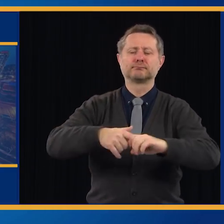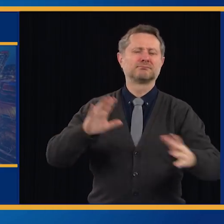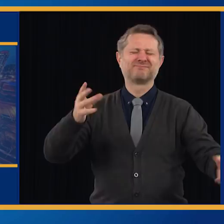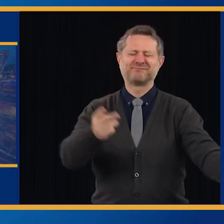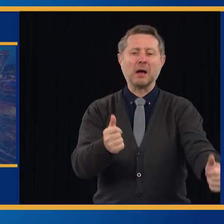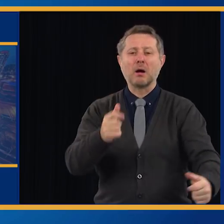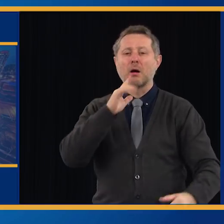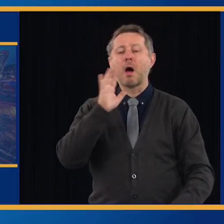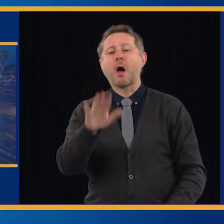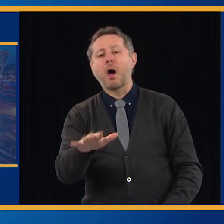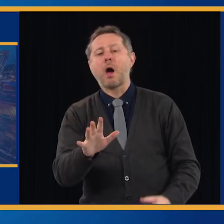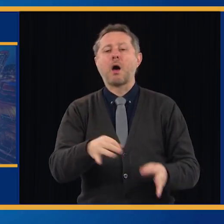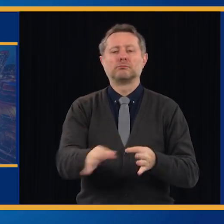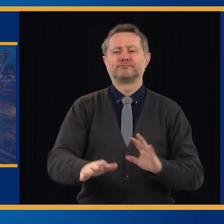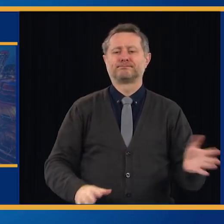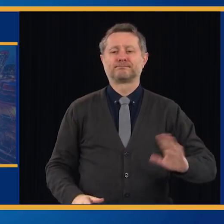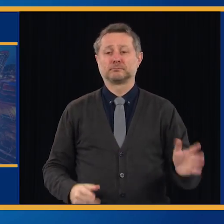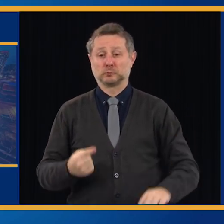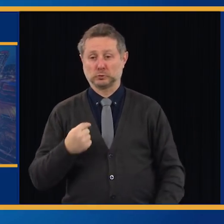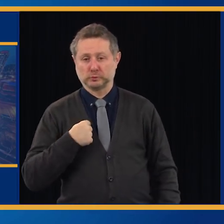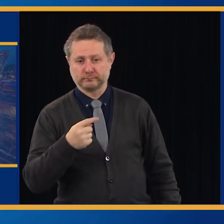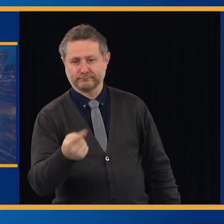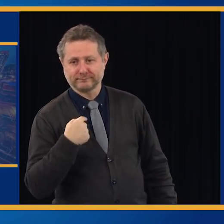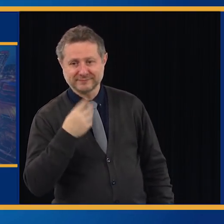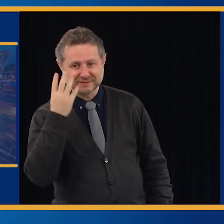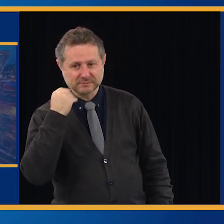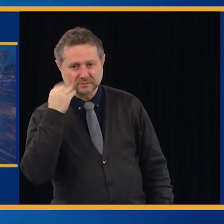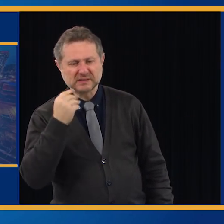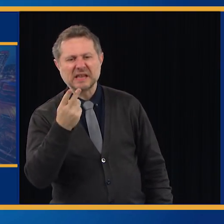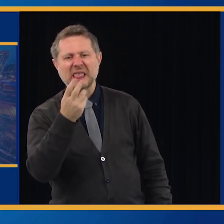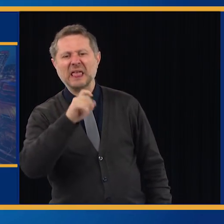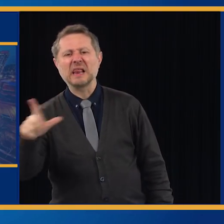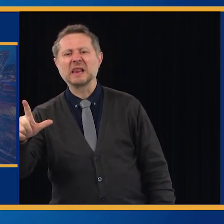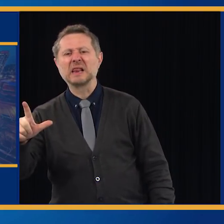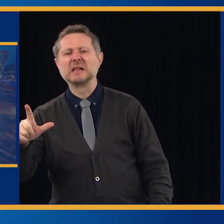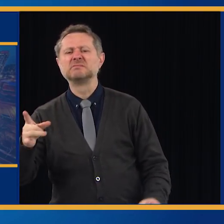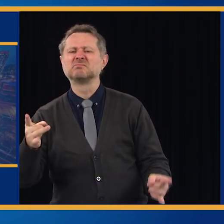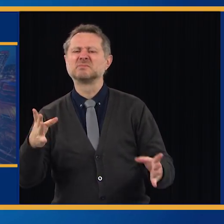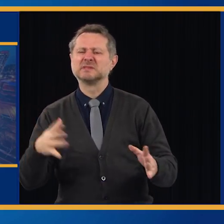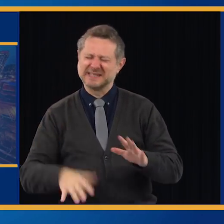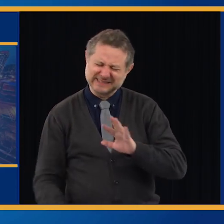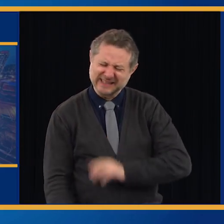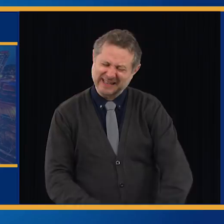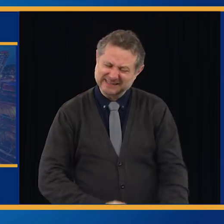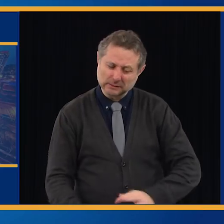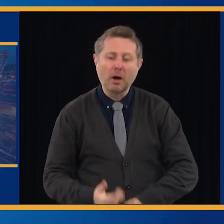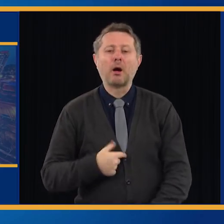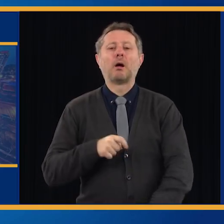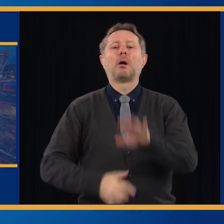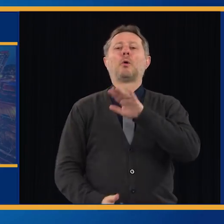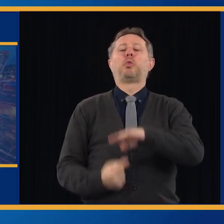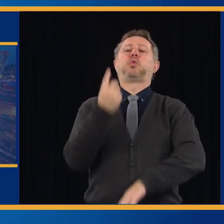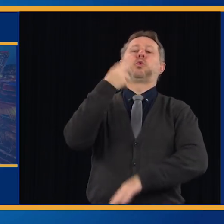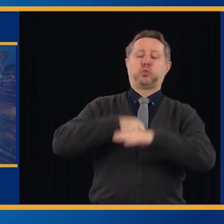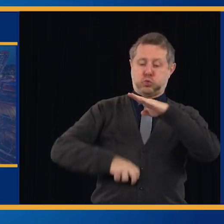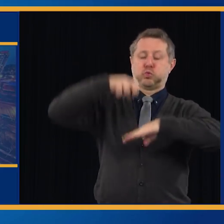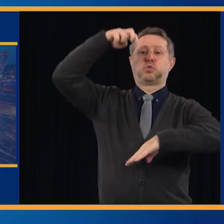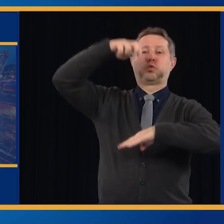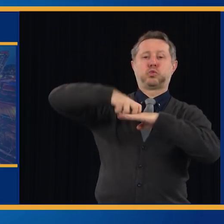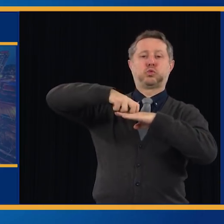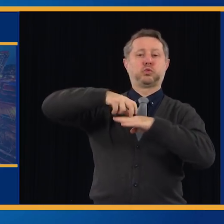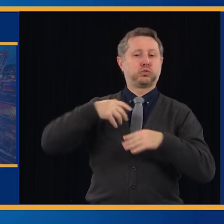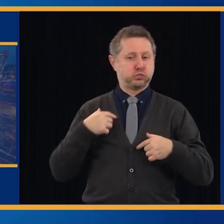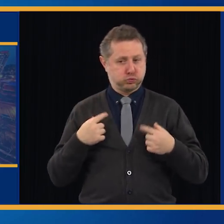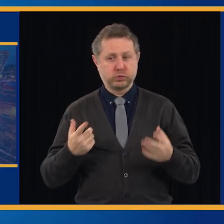have gone through hell and back over the past 60 or so days. What we've done has been